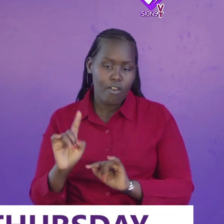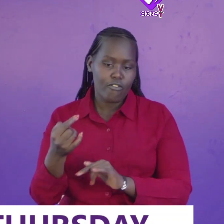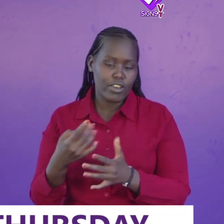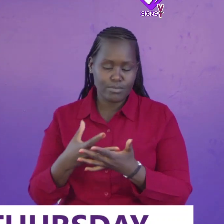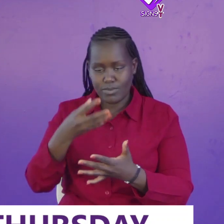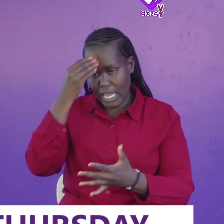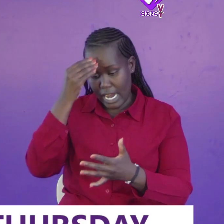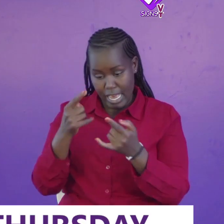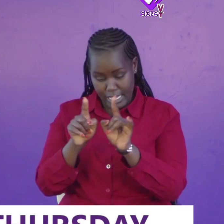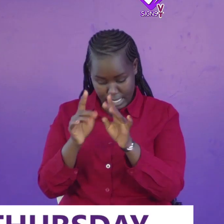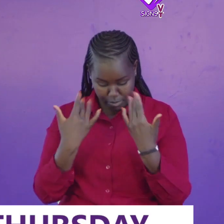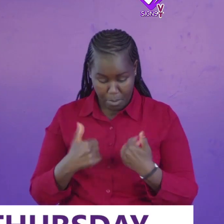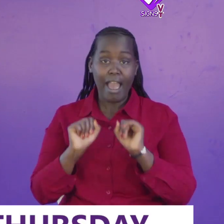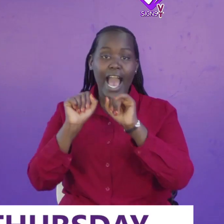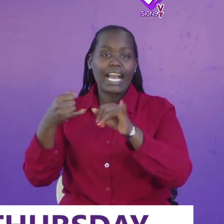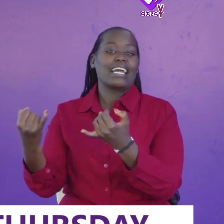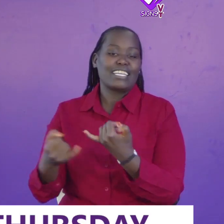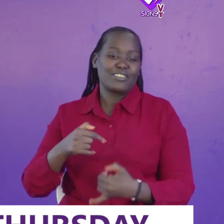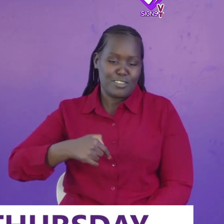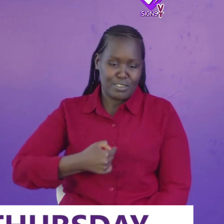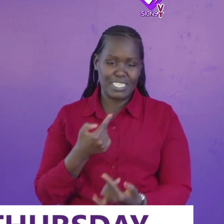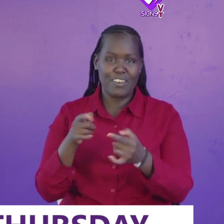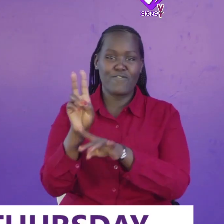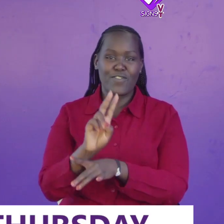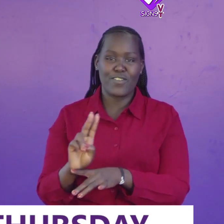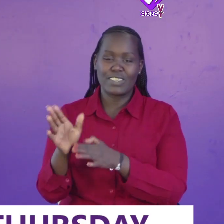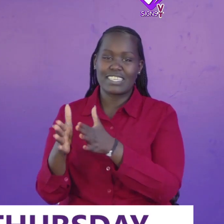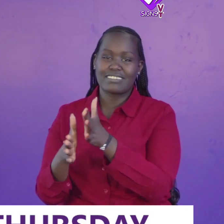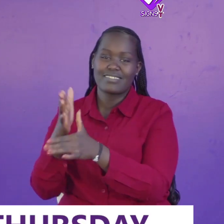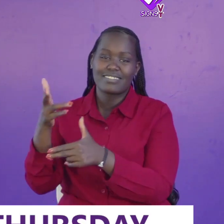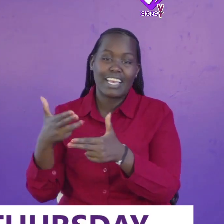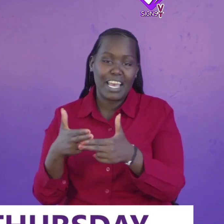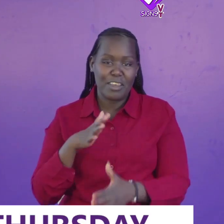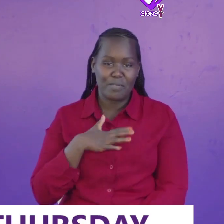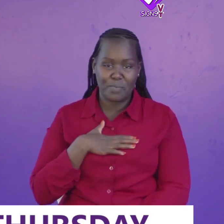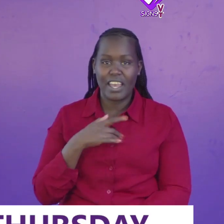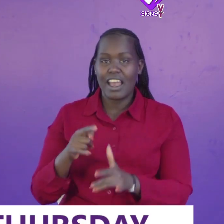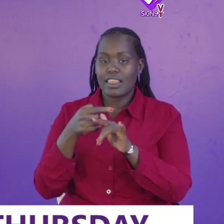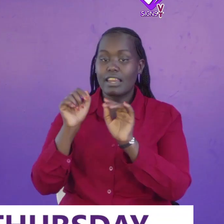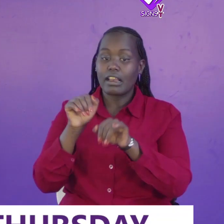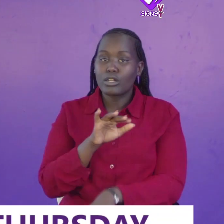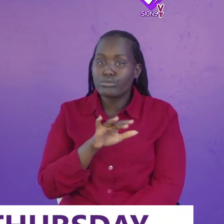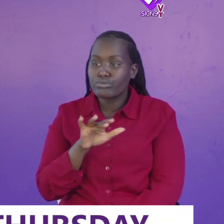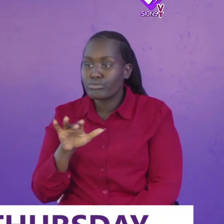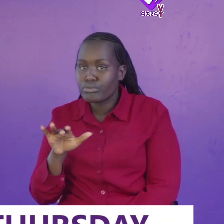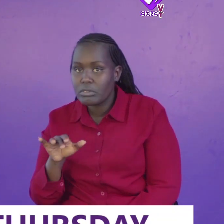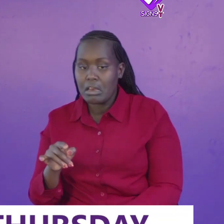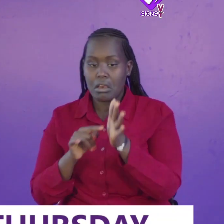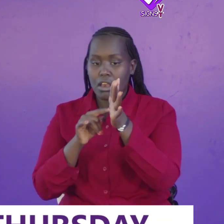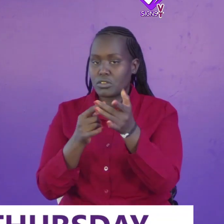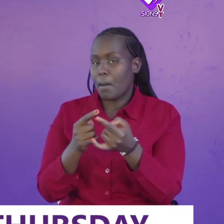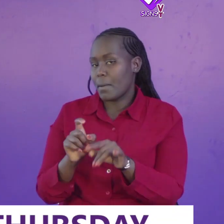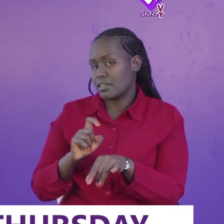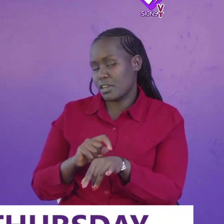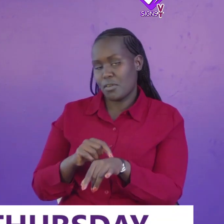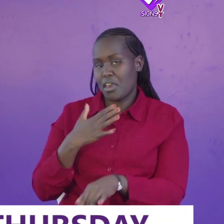saizi naweza introduce na sign name yangu, niwaambie what is my sign name, ni finger spell. Ningewaonyesha lakini ni very lost,